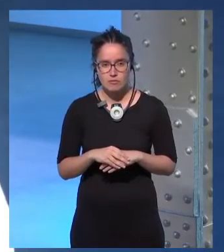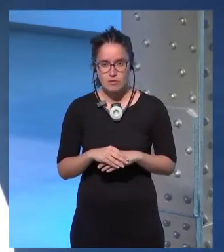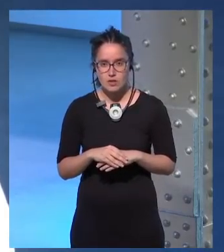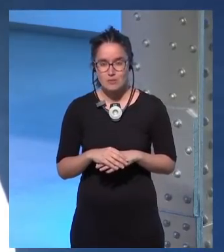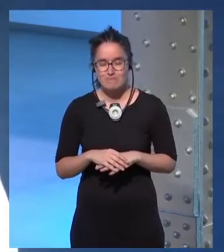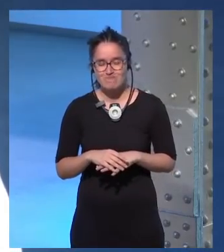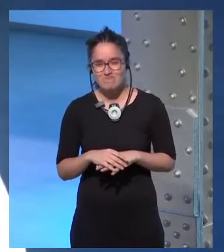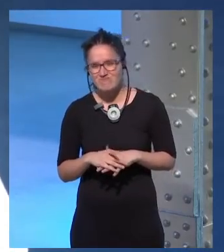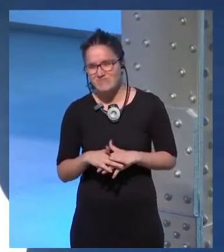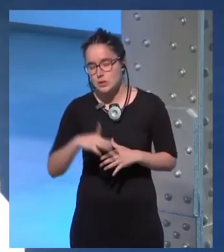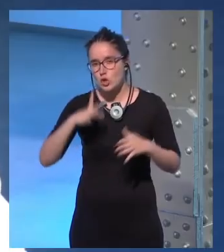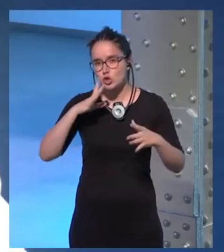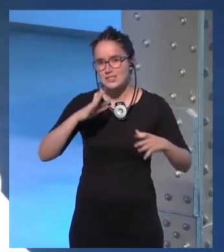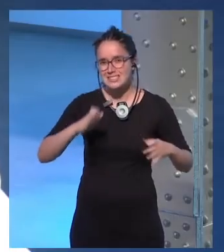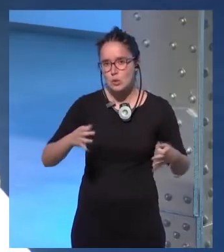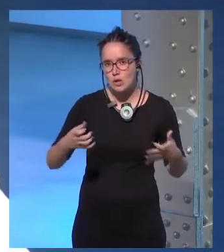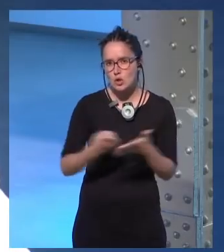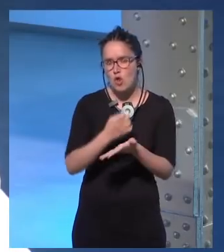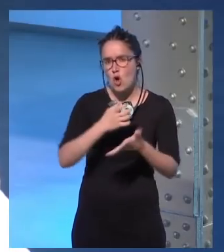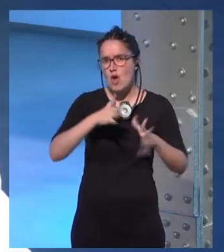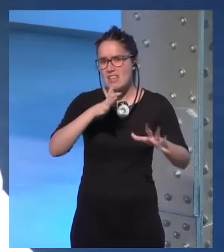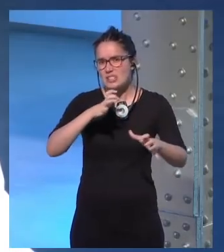destroying of niceness. I think